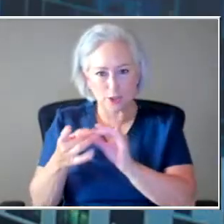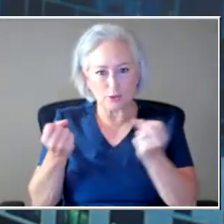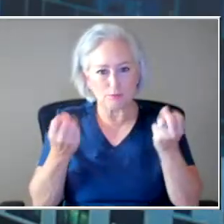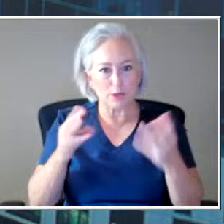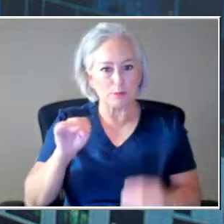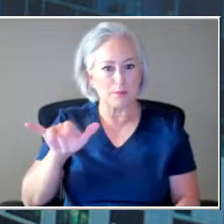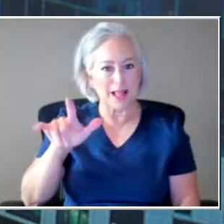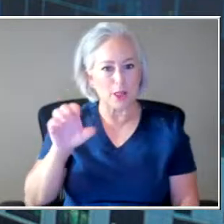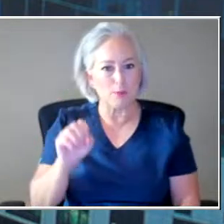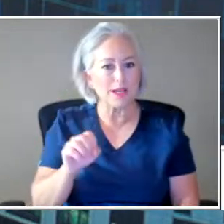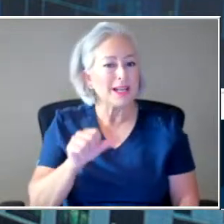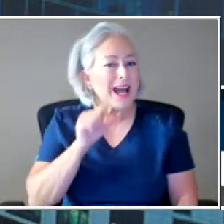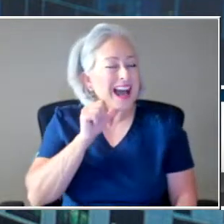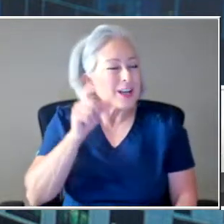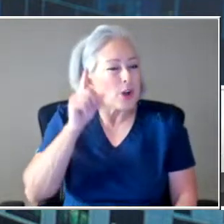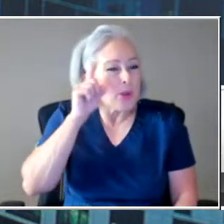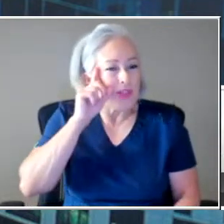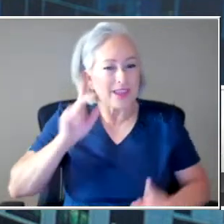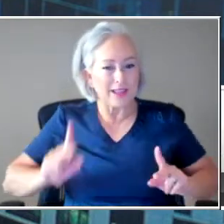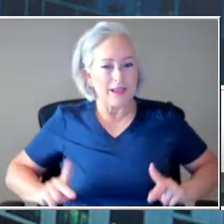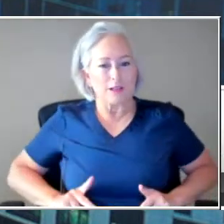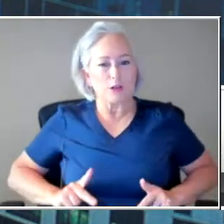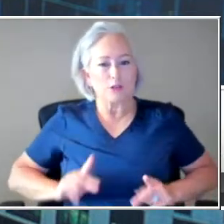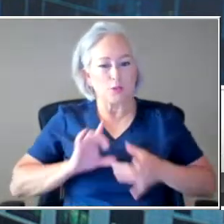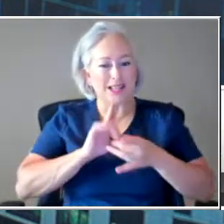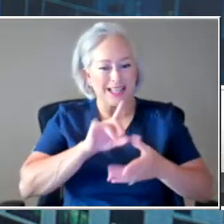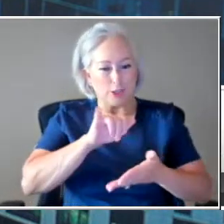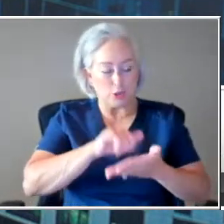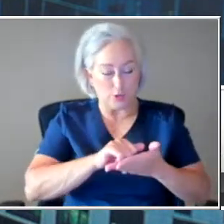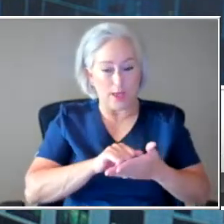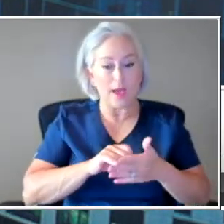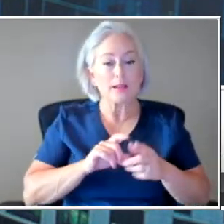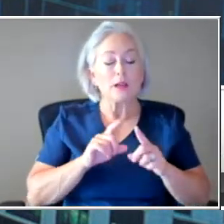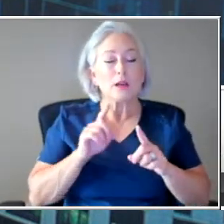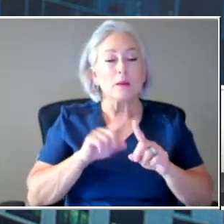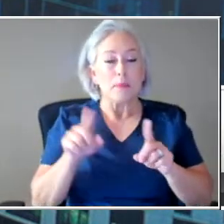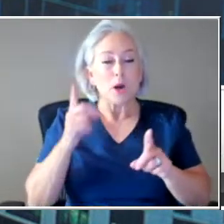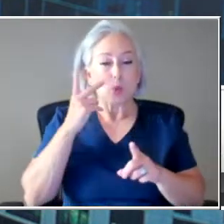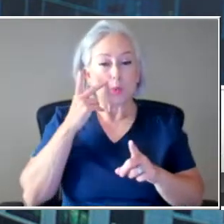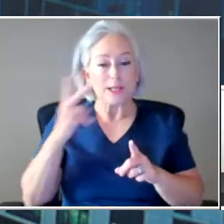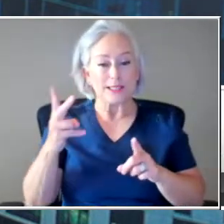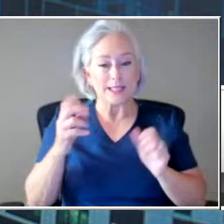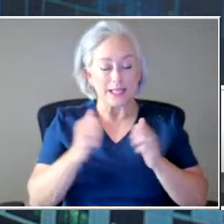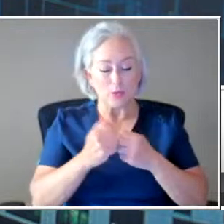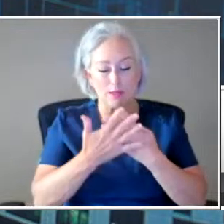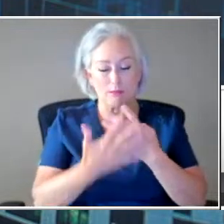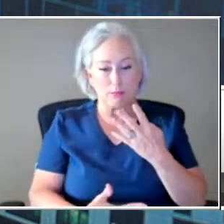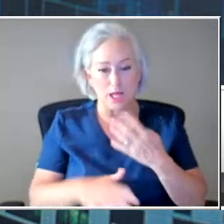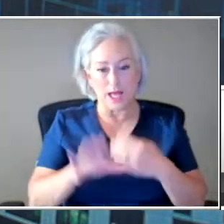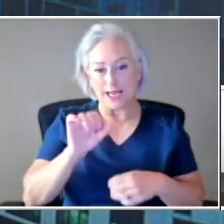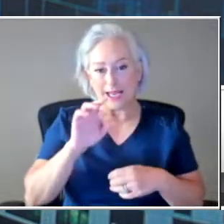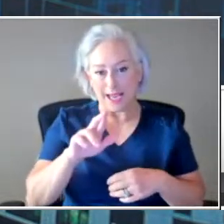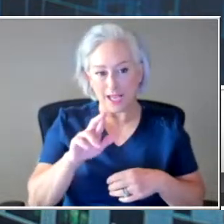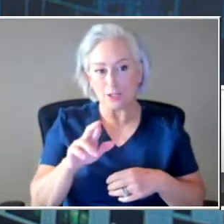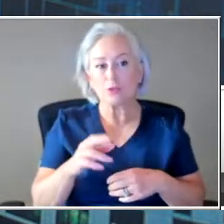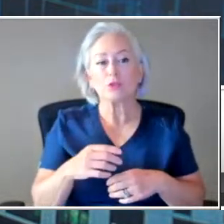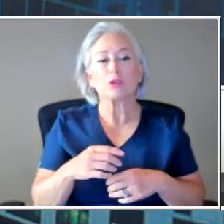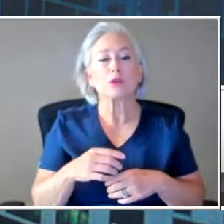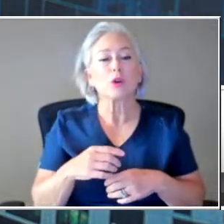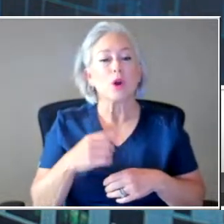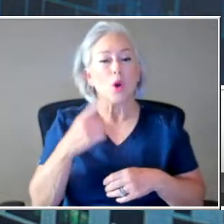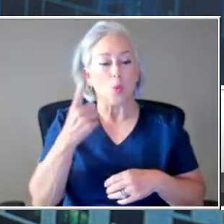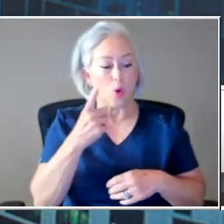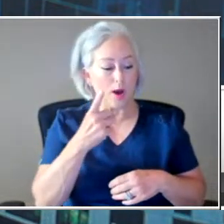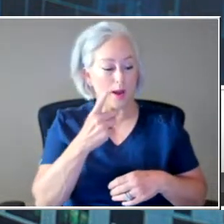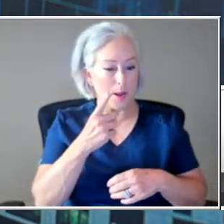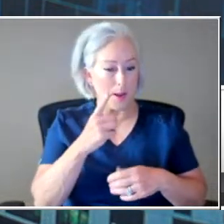not. I think incidentally in this, we see this with a number of blood cancers, including multiple myeloma. Patients have one medical problem that takes them